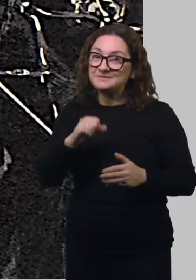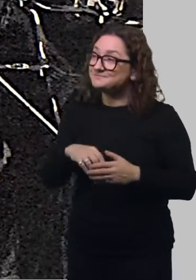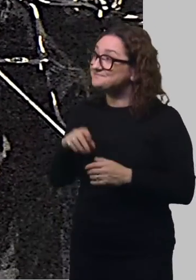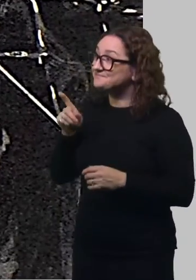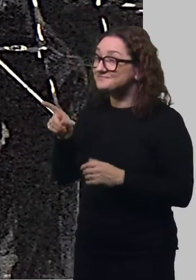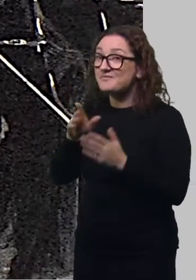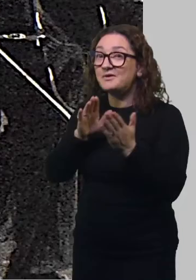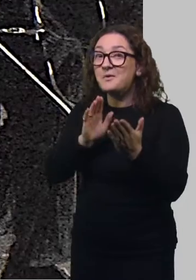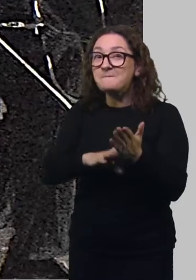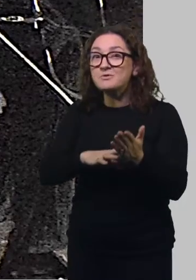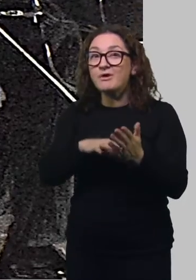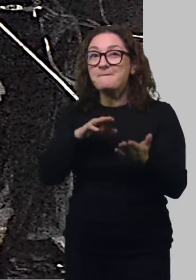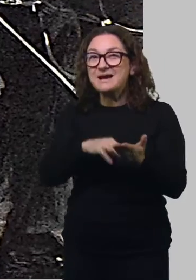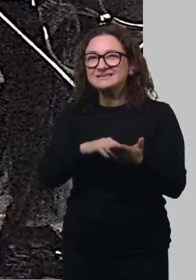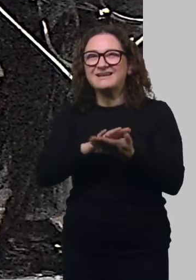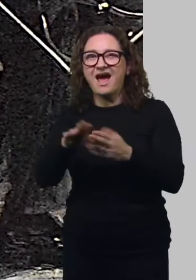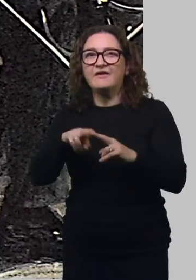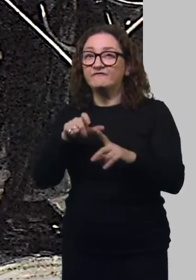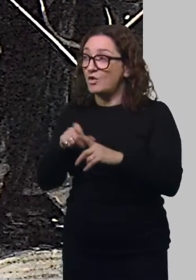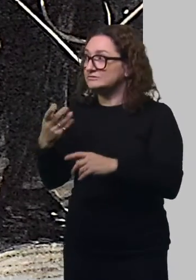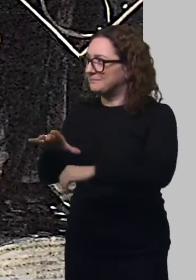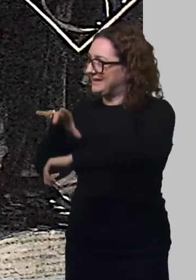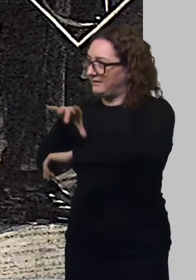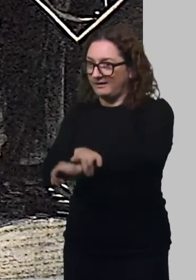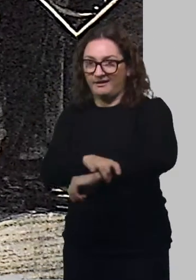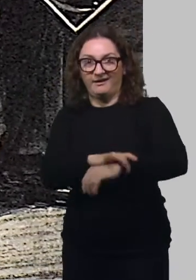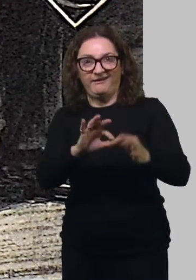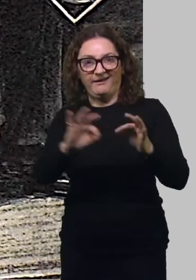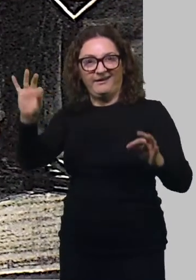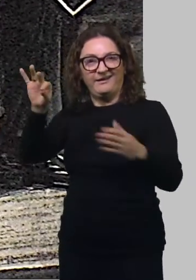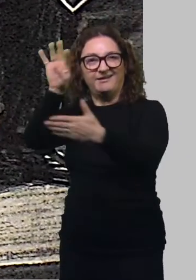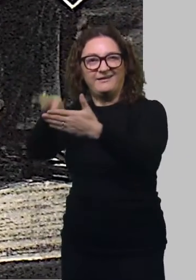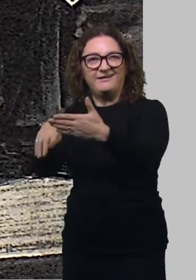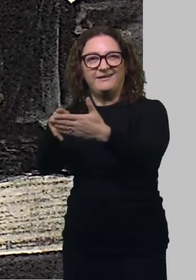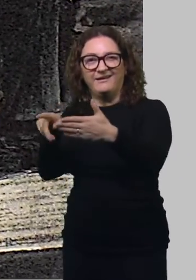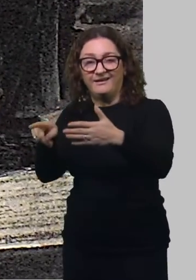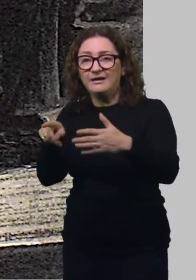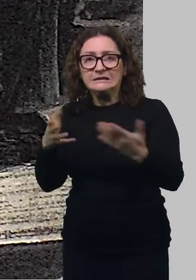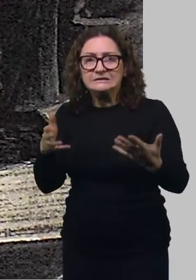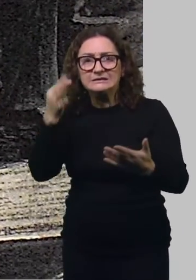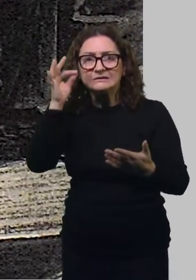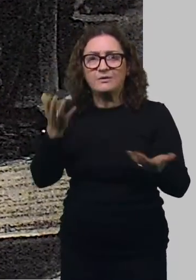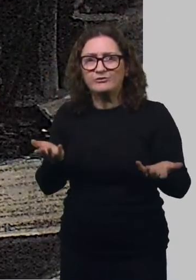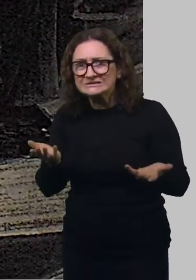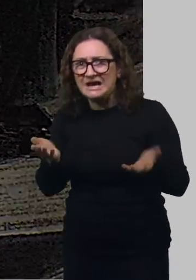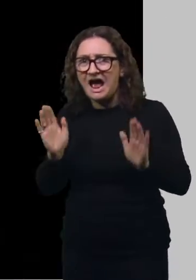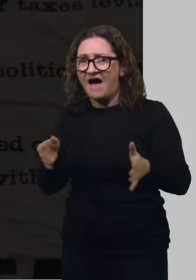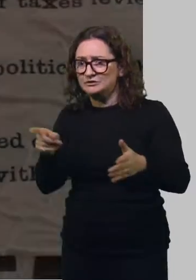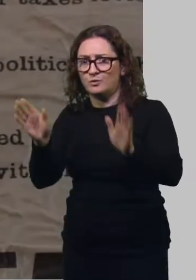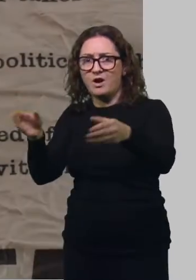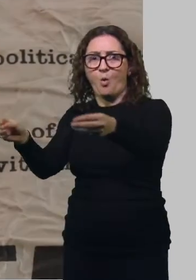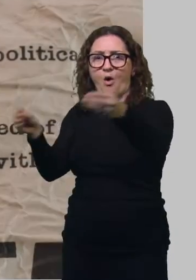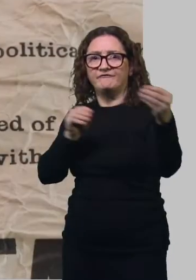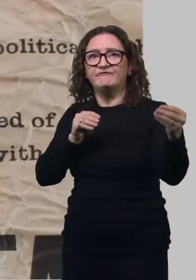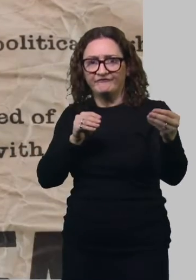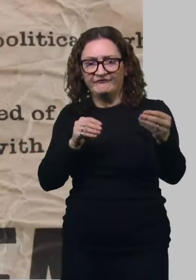Ladies' Gallery. The authorities had to remove the grille before the locks could be filed off, and proceedings in the House had to stop during the commotion.